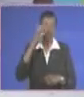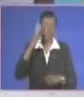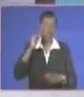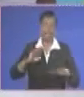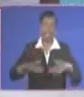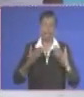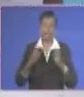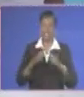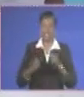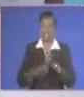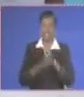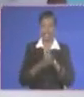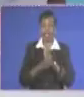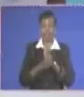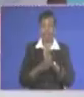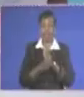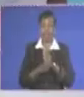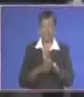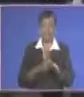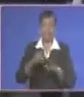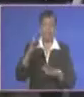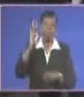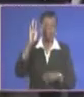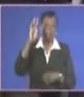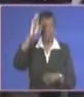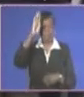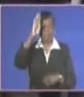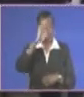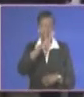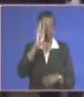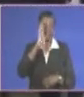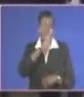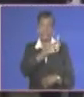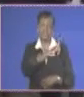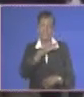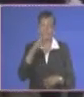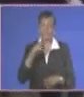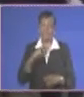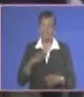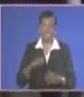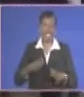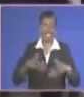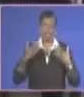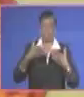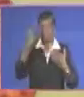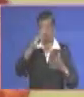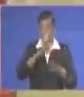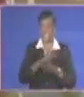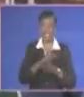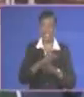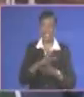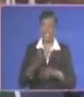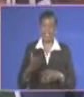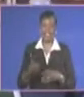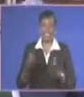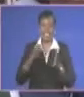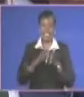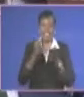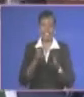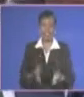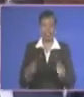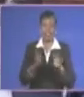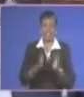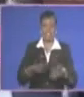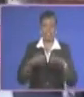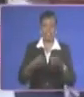the school's vice principal, Barbara Duncombe, says they're extremely grateful for the kind gesture. We believe it's important to give back to